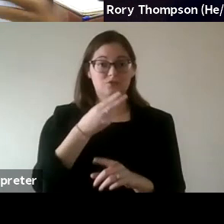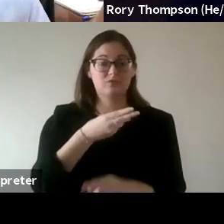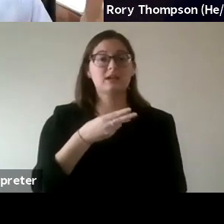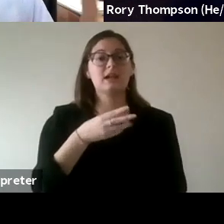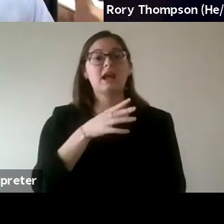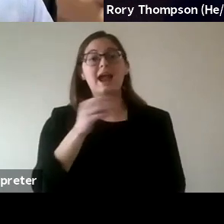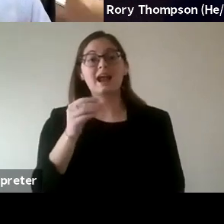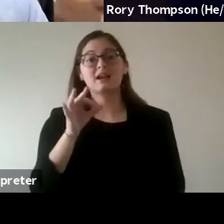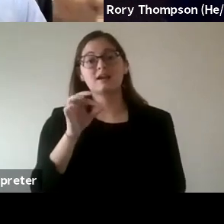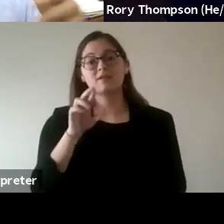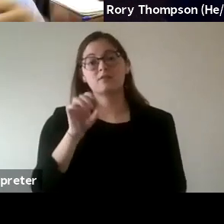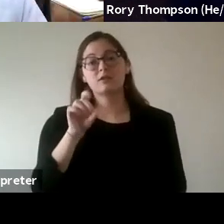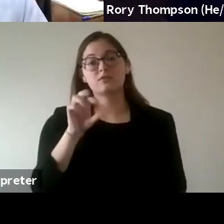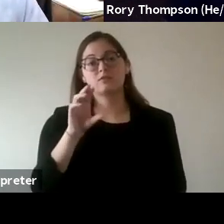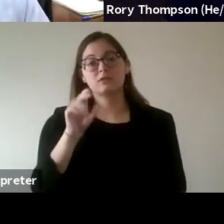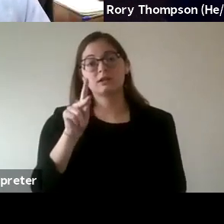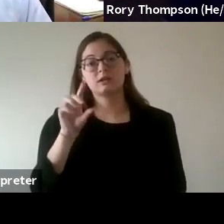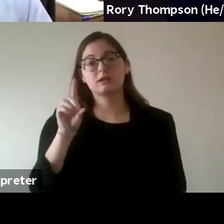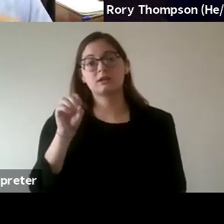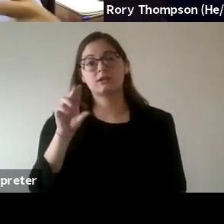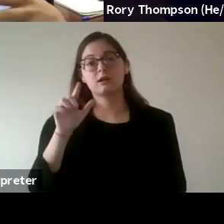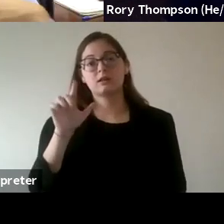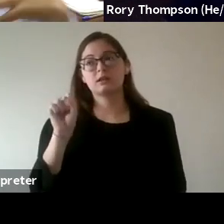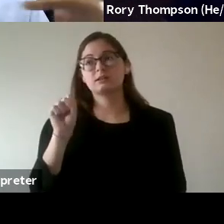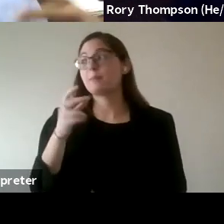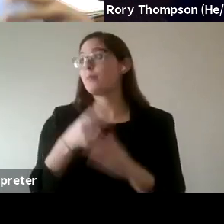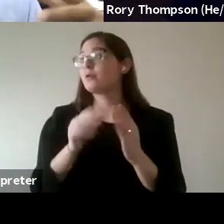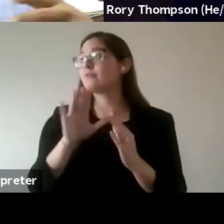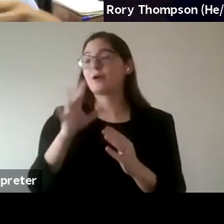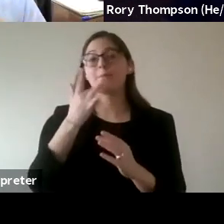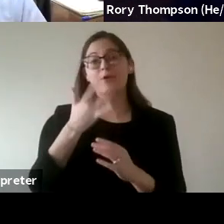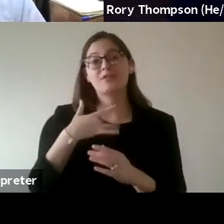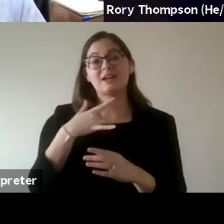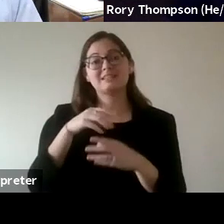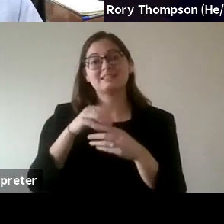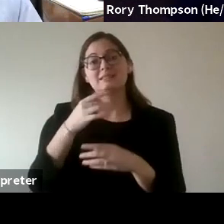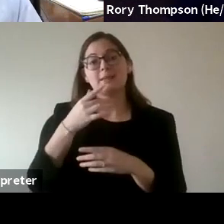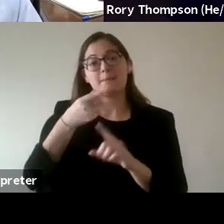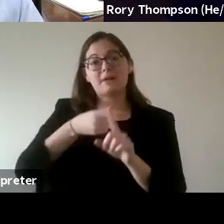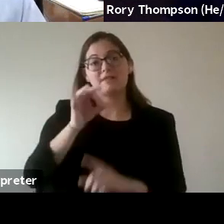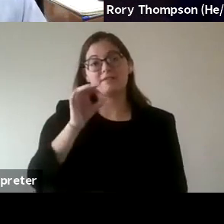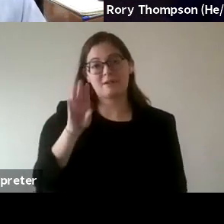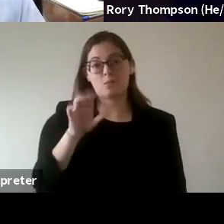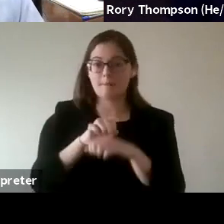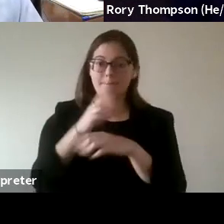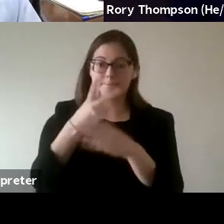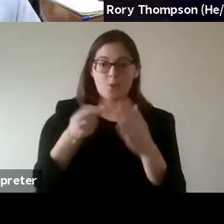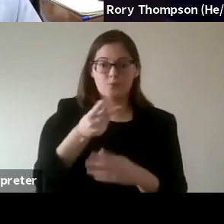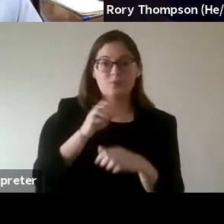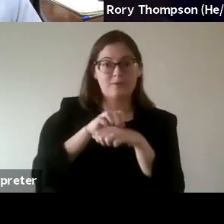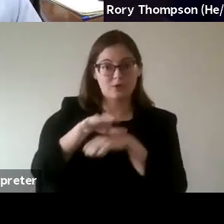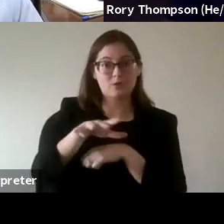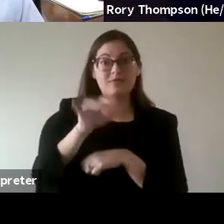and Frederick Douglass, both their birthdays in the month of February being so influential, and that was a big tie going